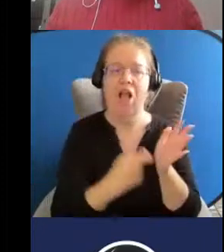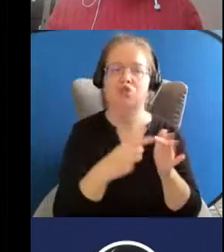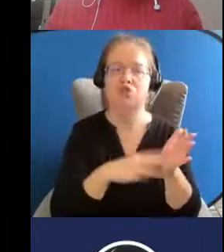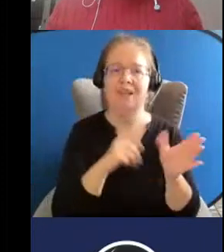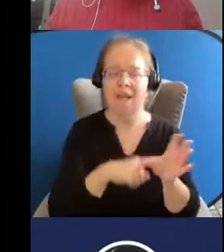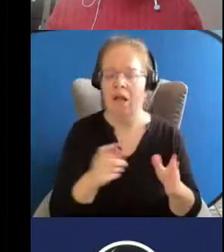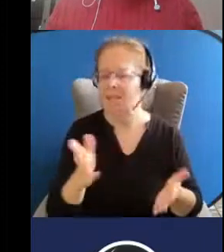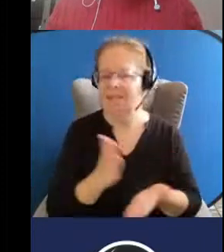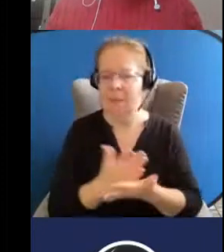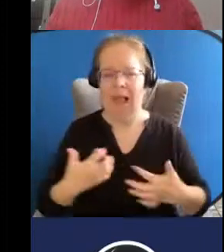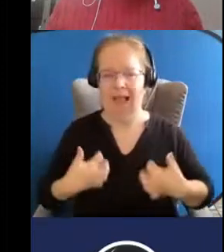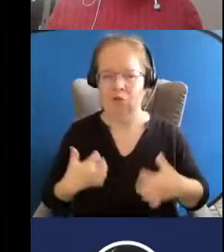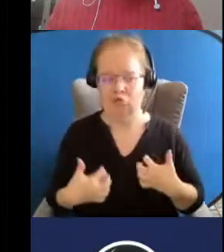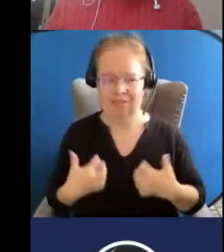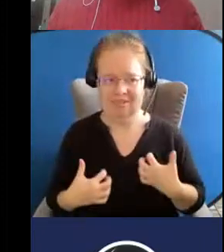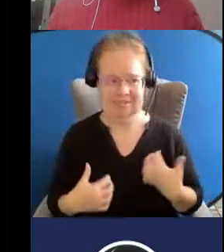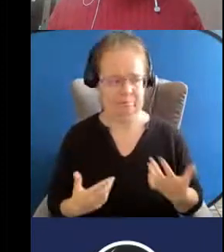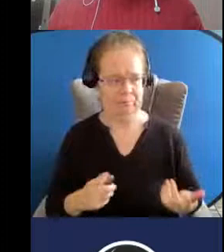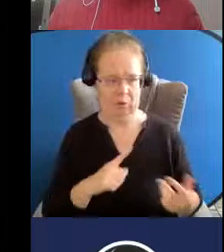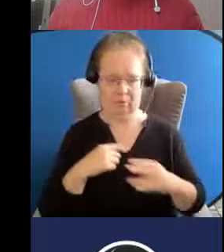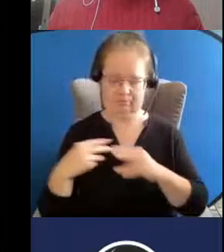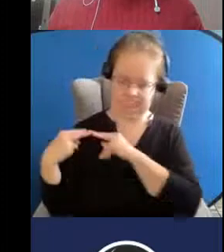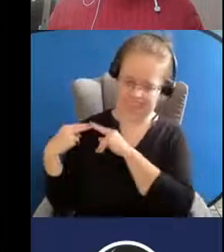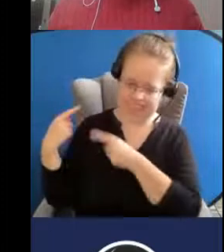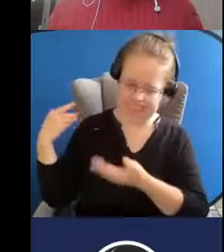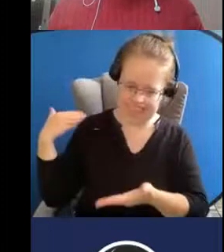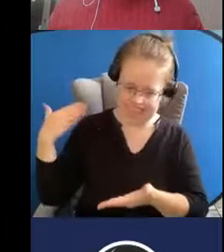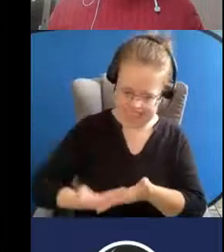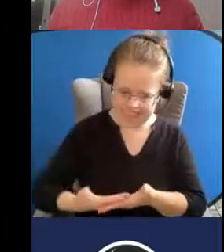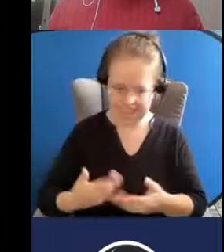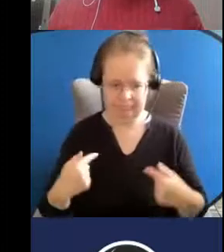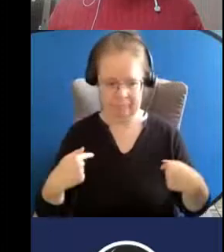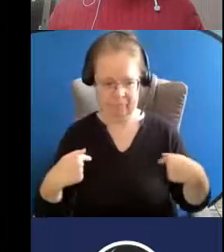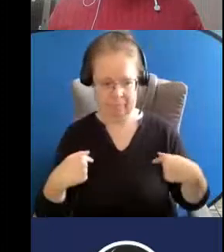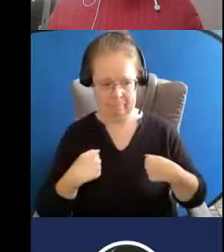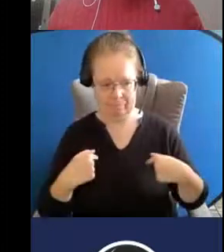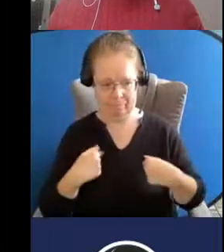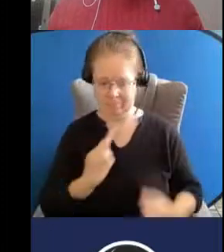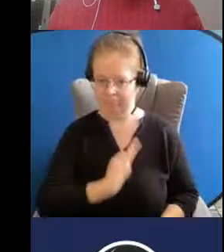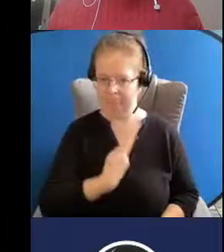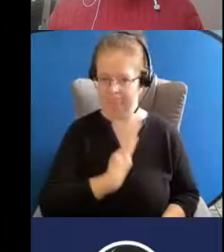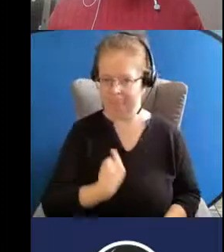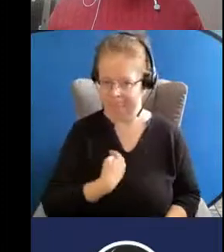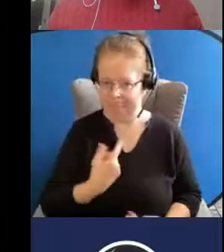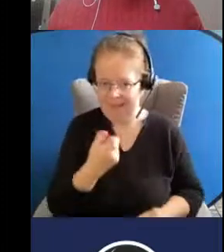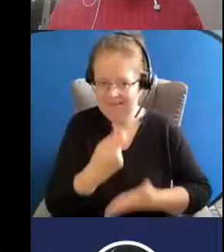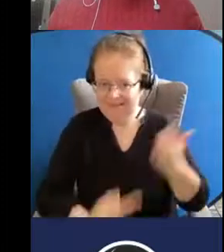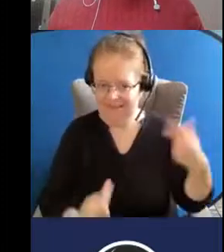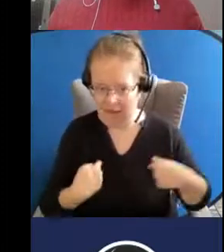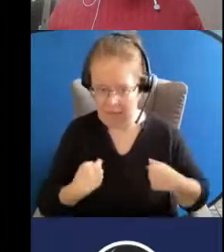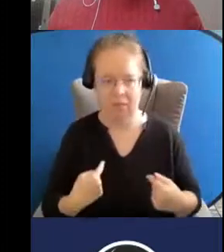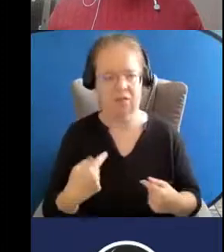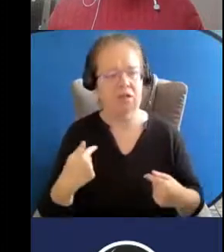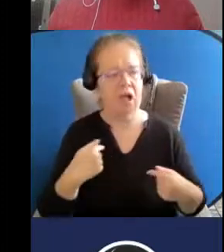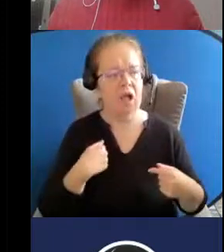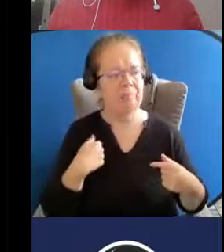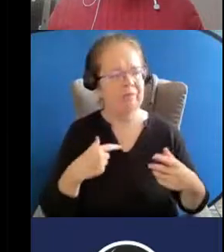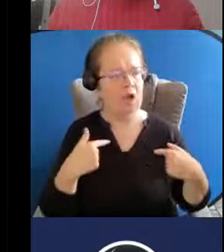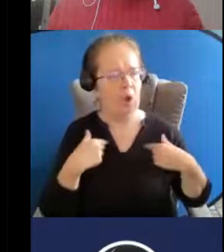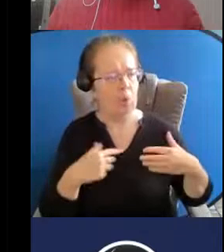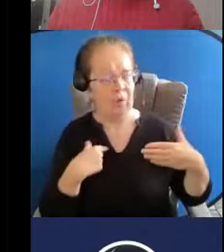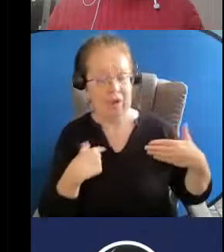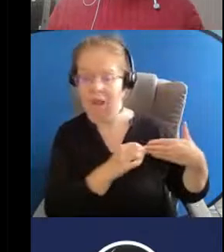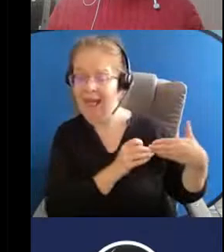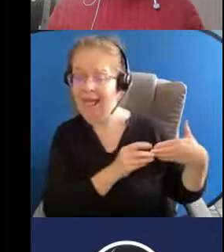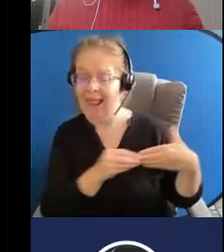interesting journey because, as I mentioned, I myself am a person with a disability, and was helping to lead this effort. And we